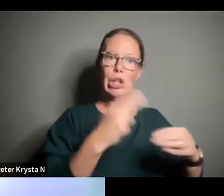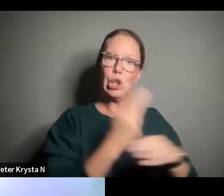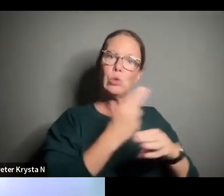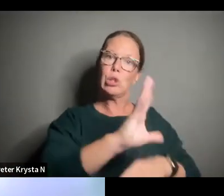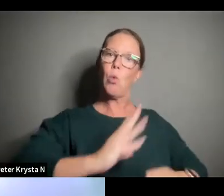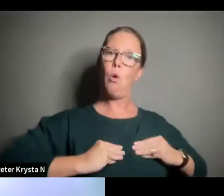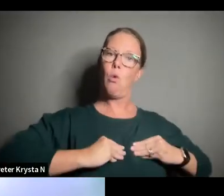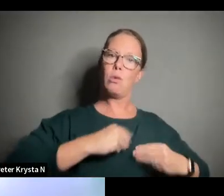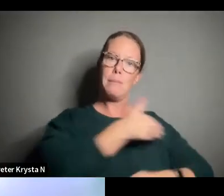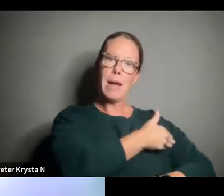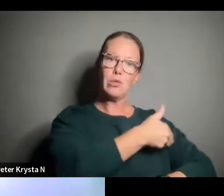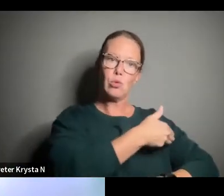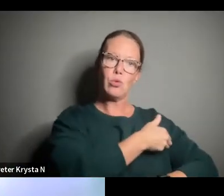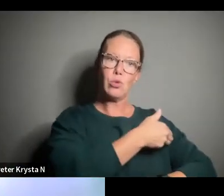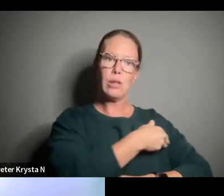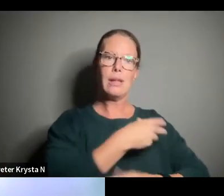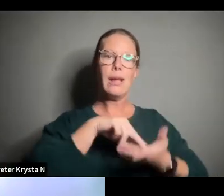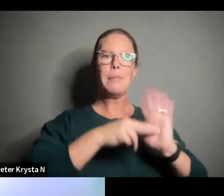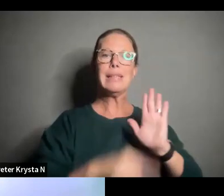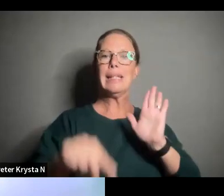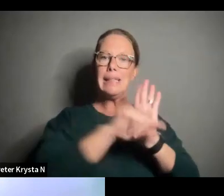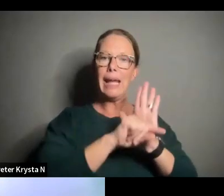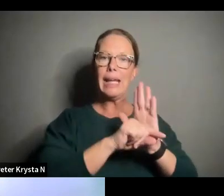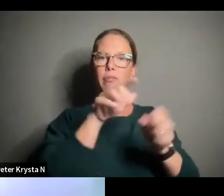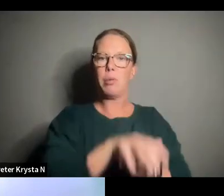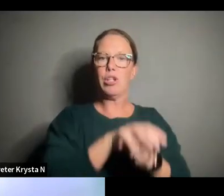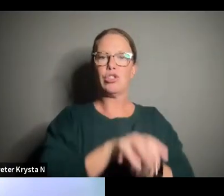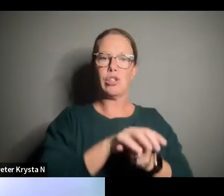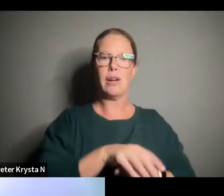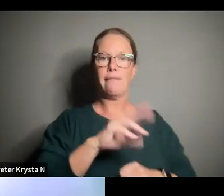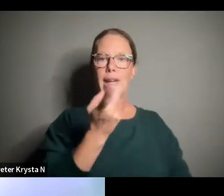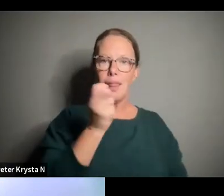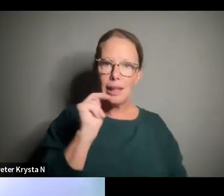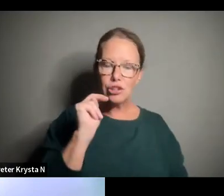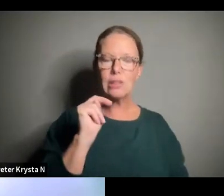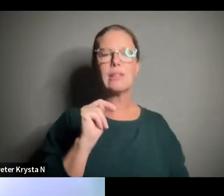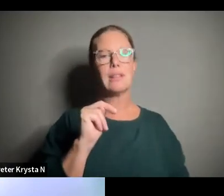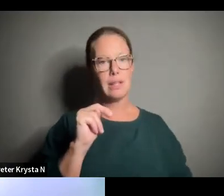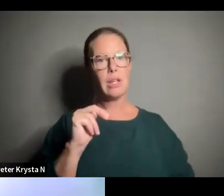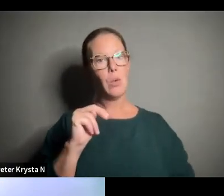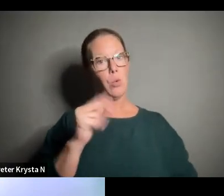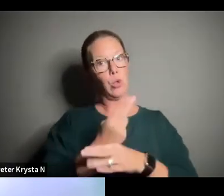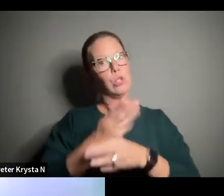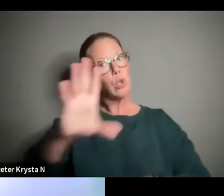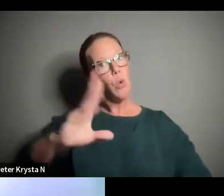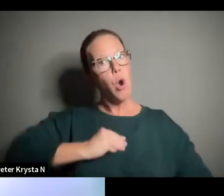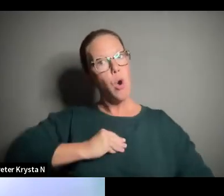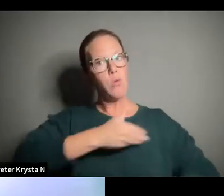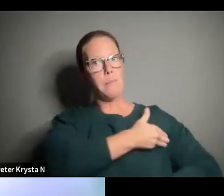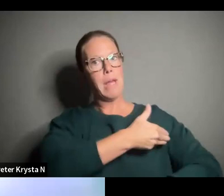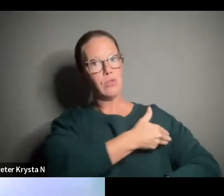muscle, what we call negative pressure ventilation, when we're using diaphragm pacing, you're using one of your own muscles, your diaphragm